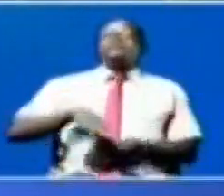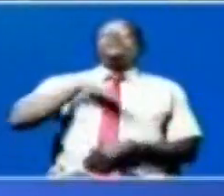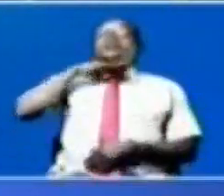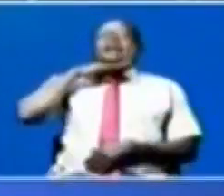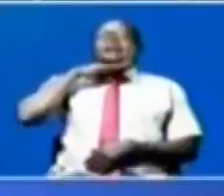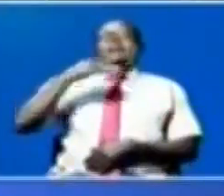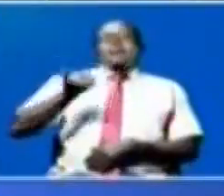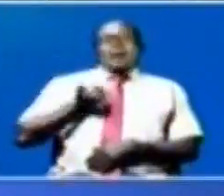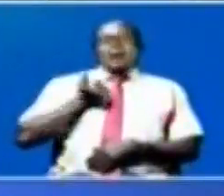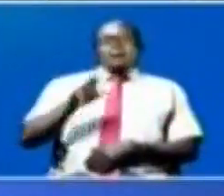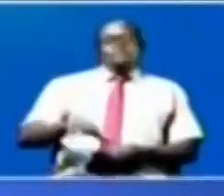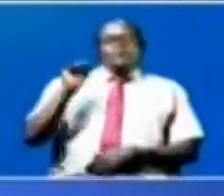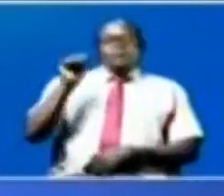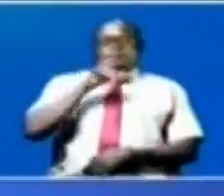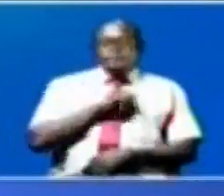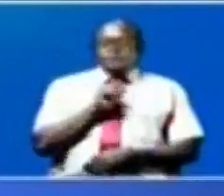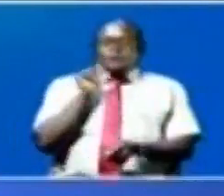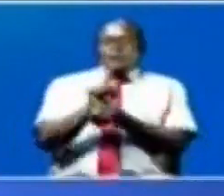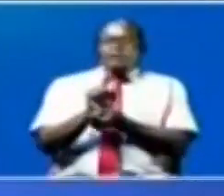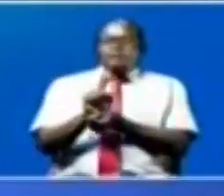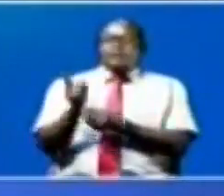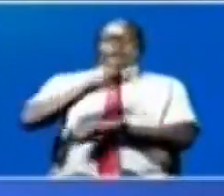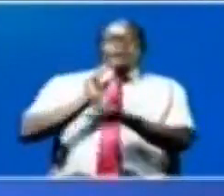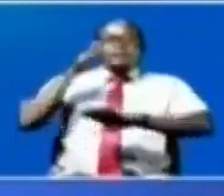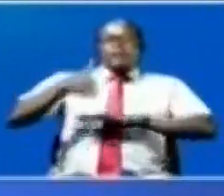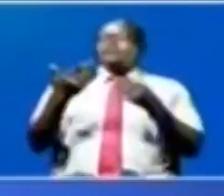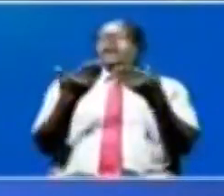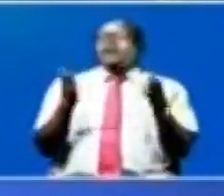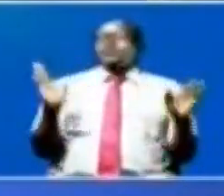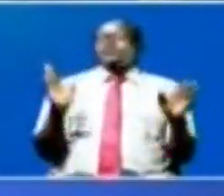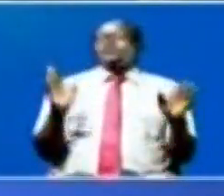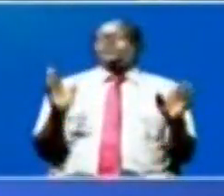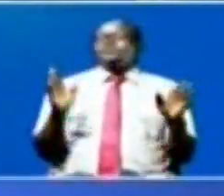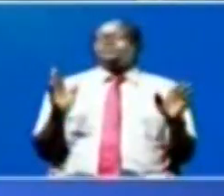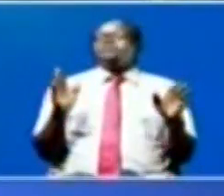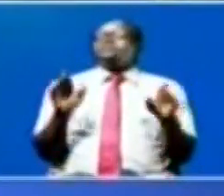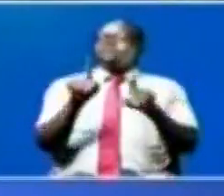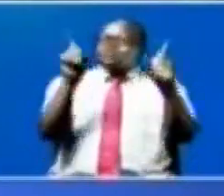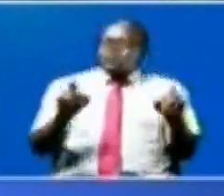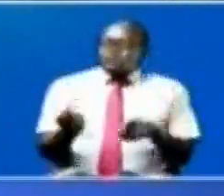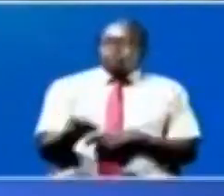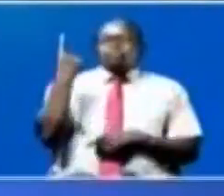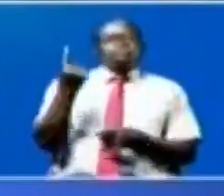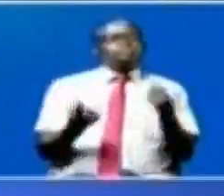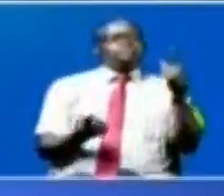Maribel Kapolon was discovered 11 days after she went missing, her death raising more questions than